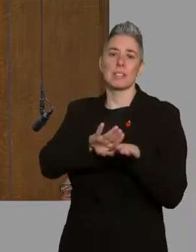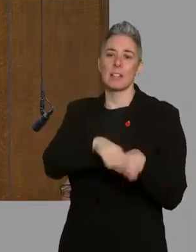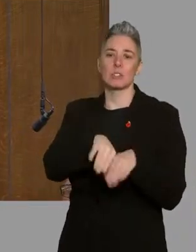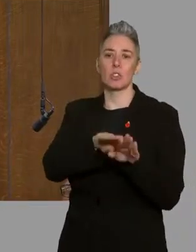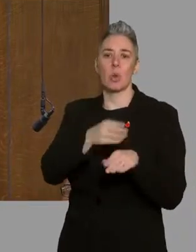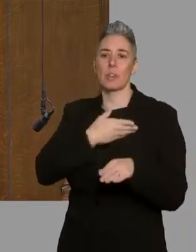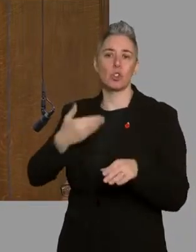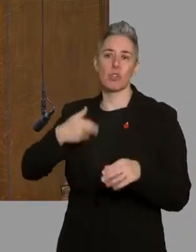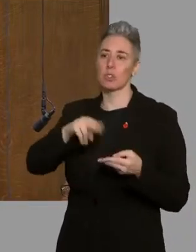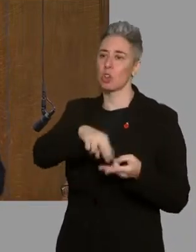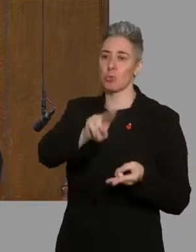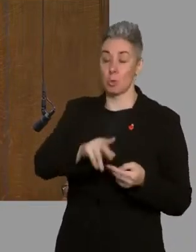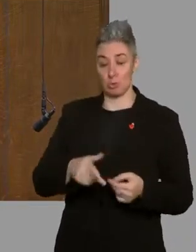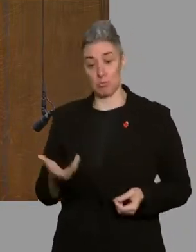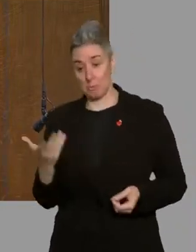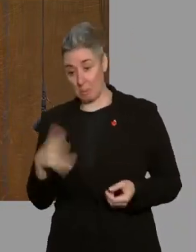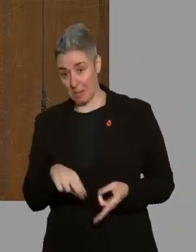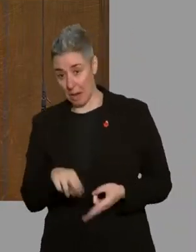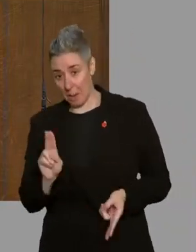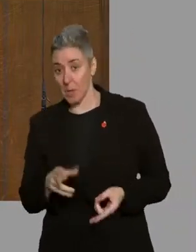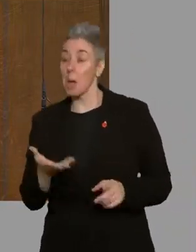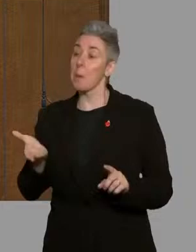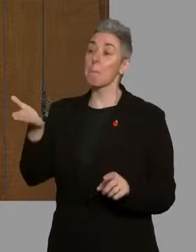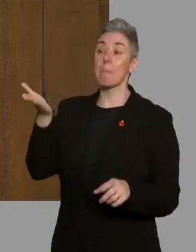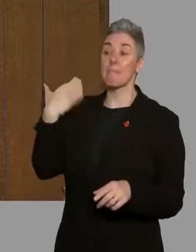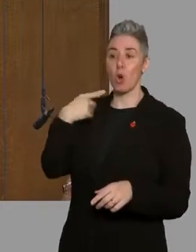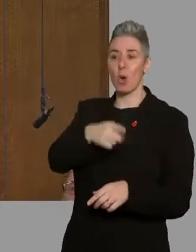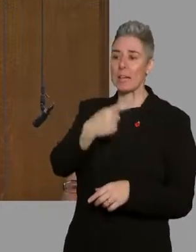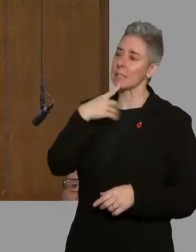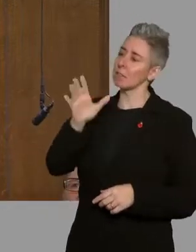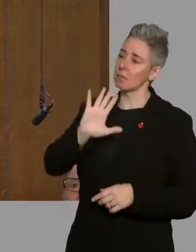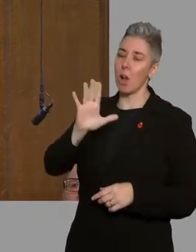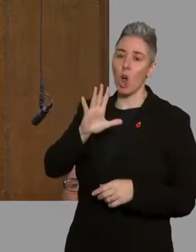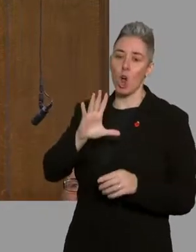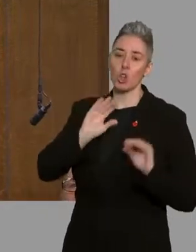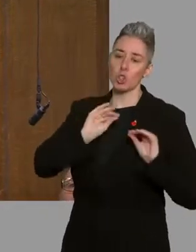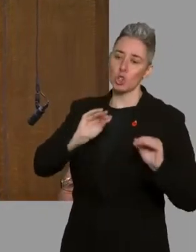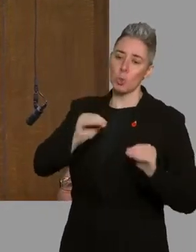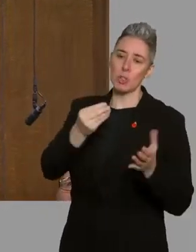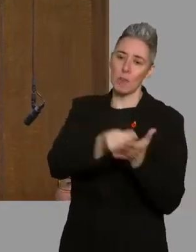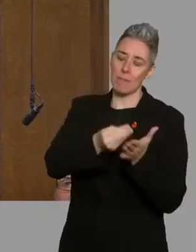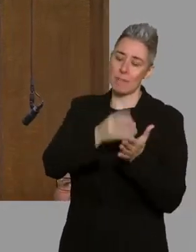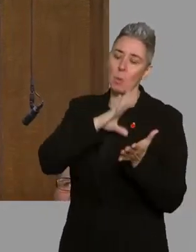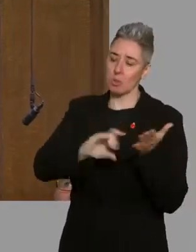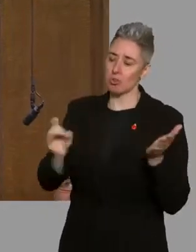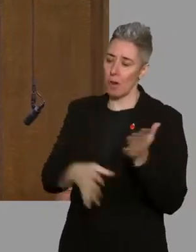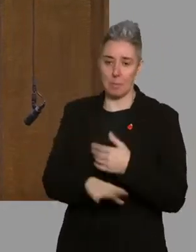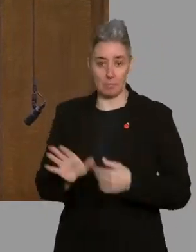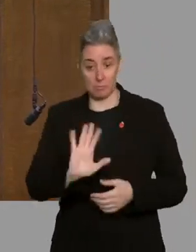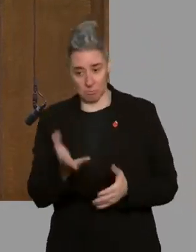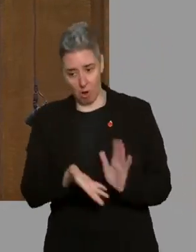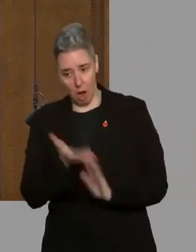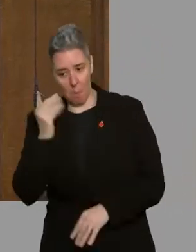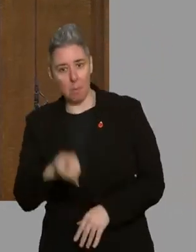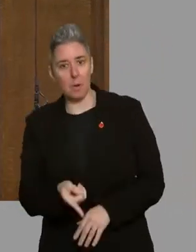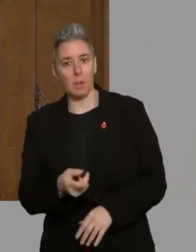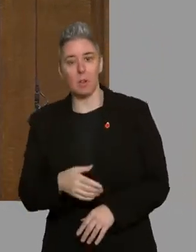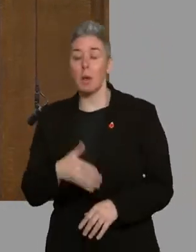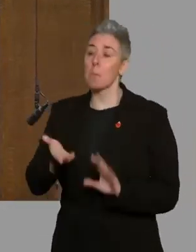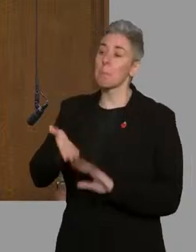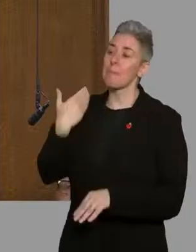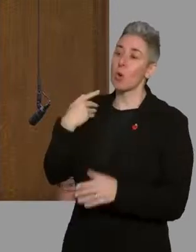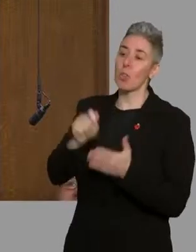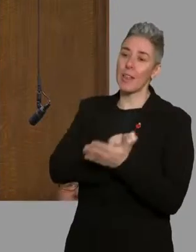he would scrap tuition fees. He put it up. Before the election, he said he would not tax family farms. He's taxing